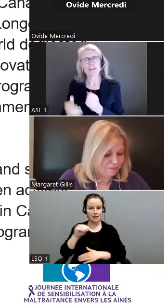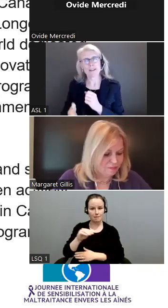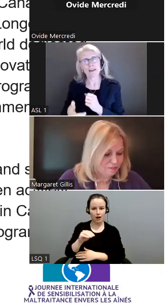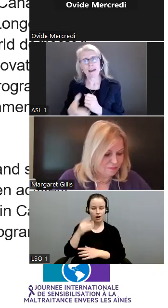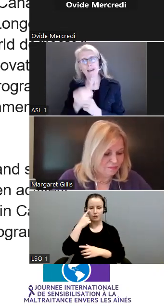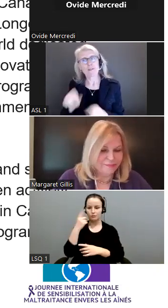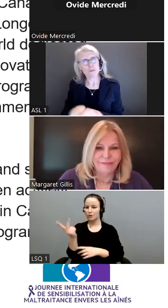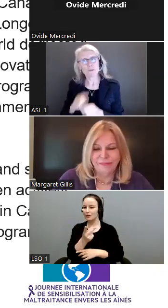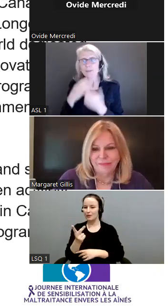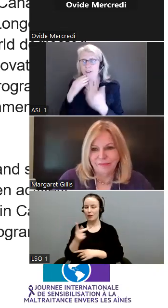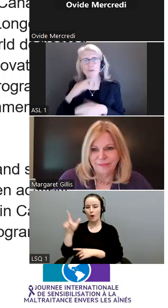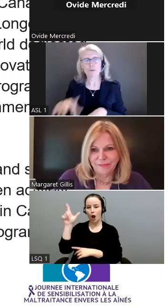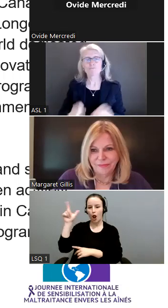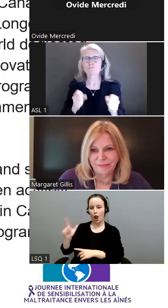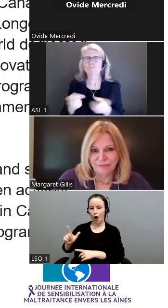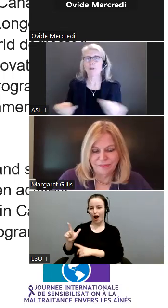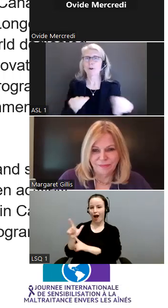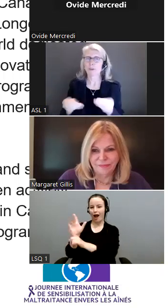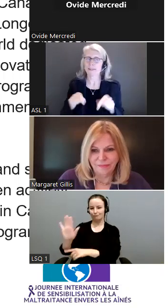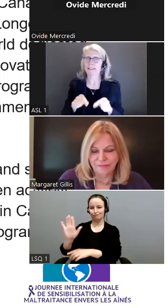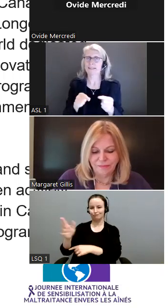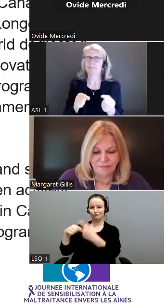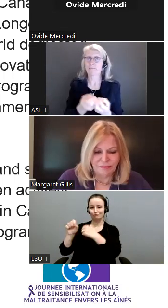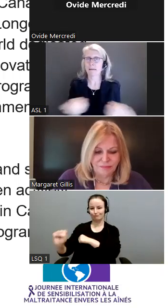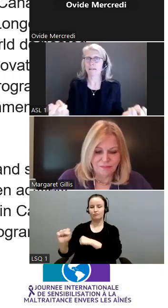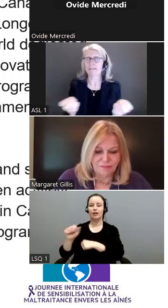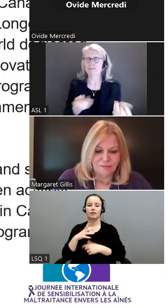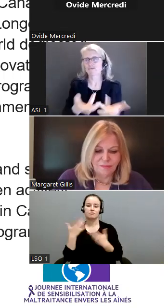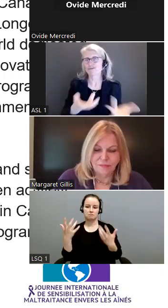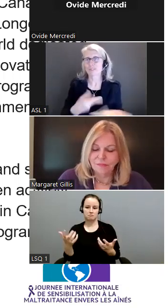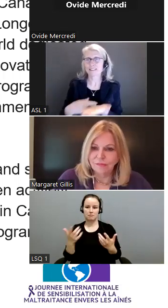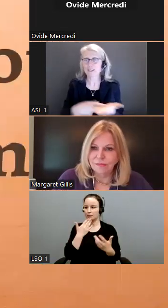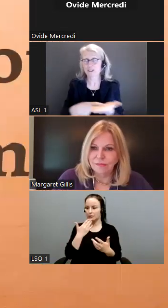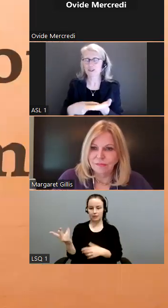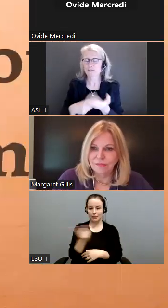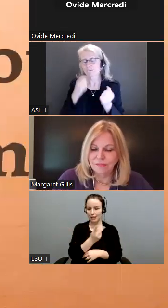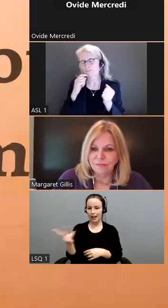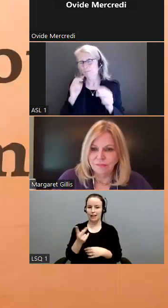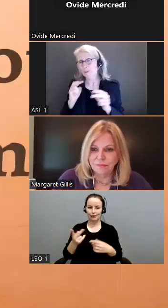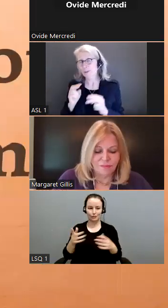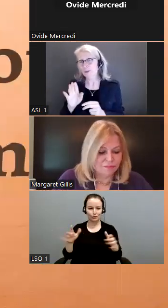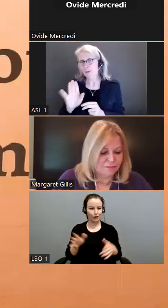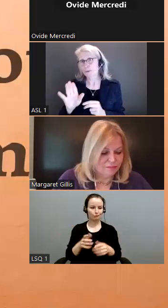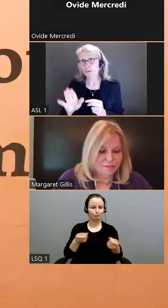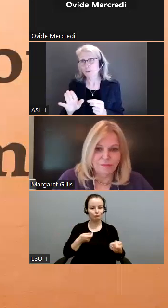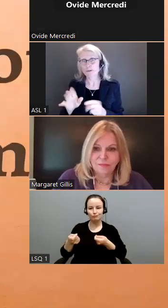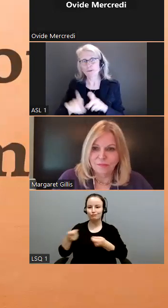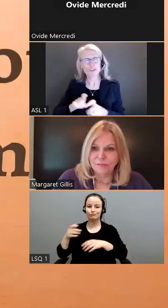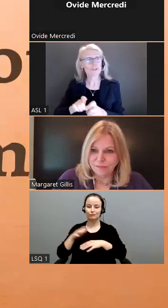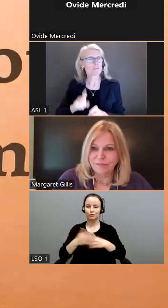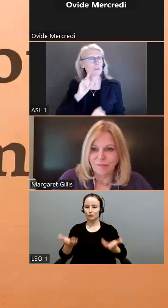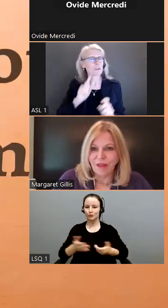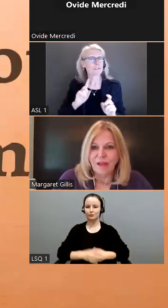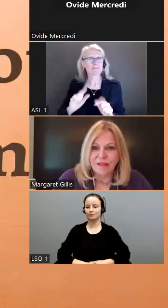moderate today's session. And we're looking forward to your engagement in today's session. So I'll turn it over to